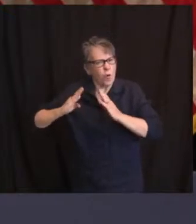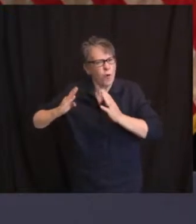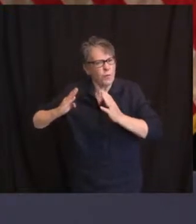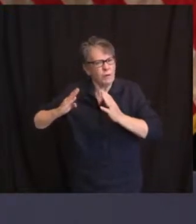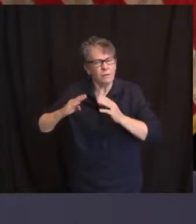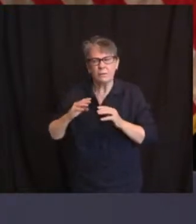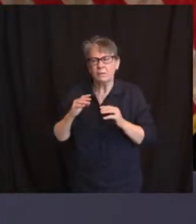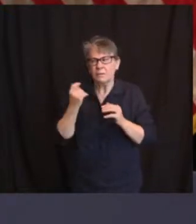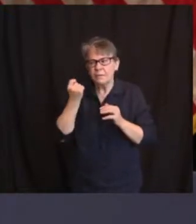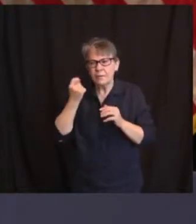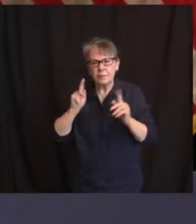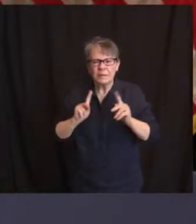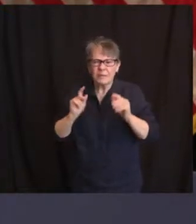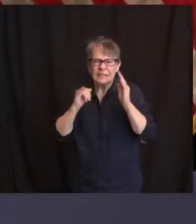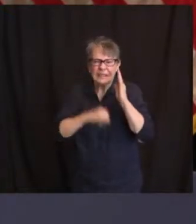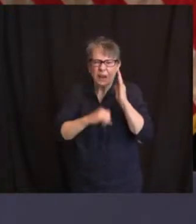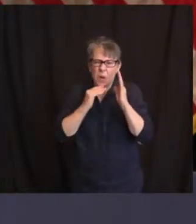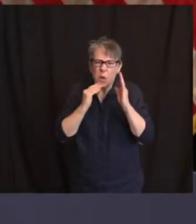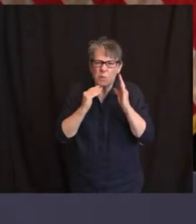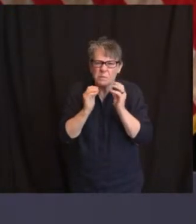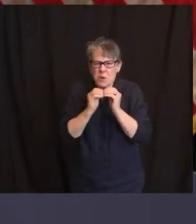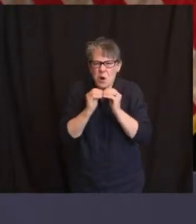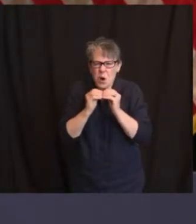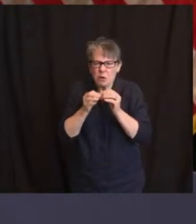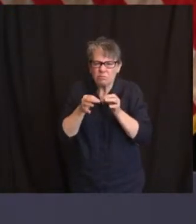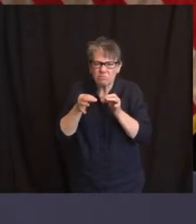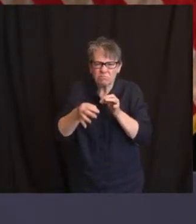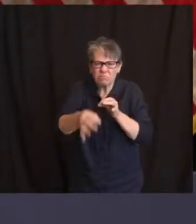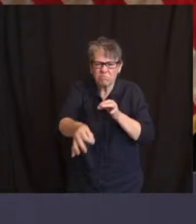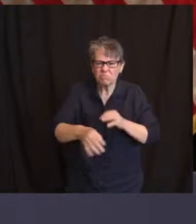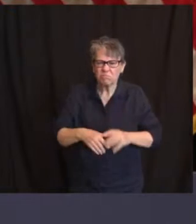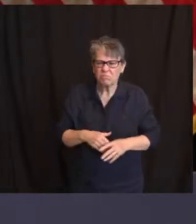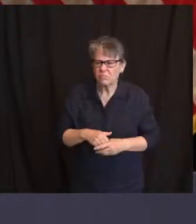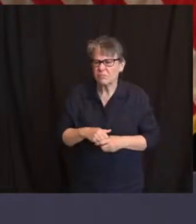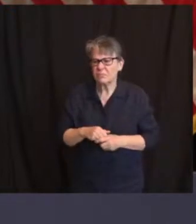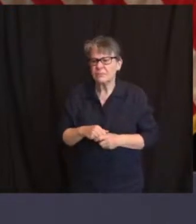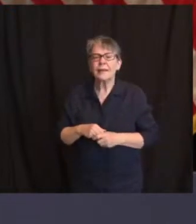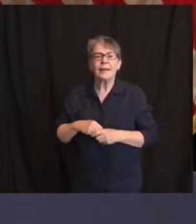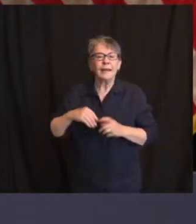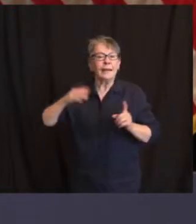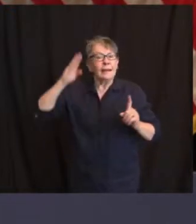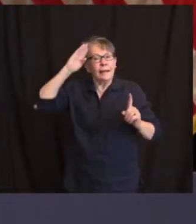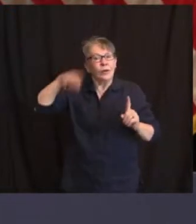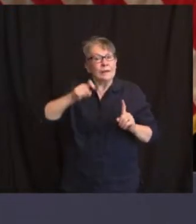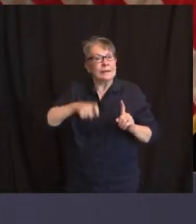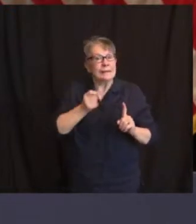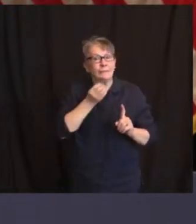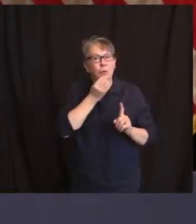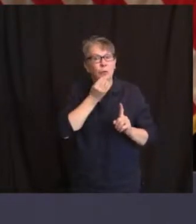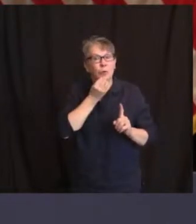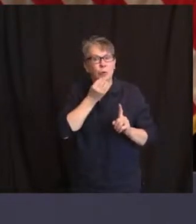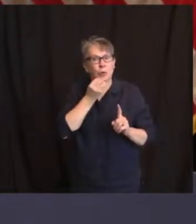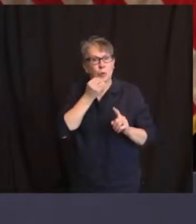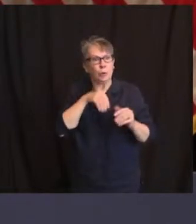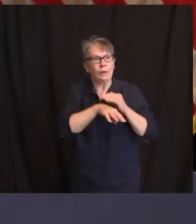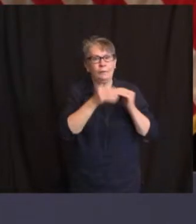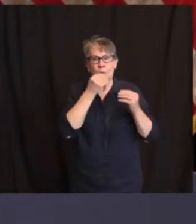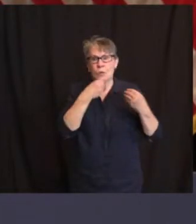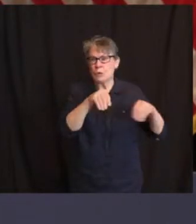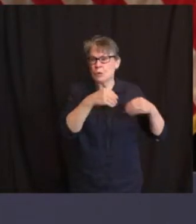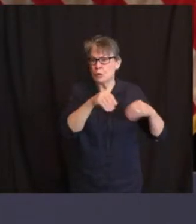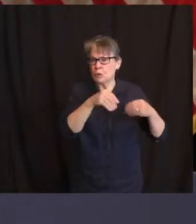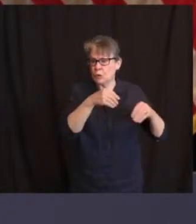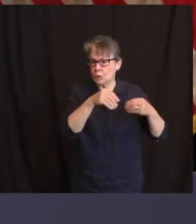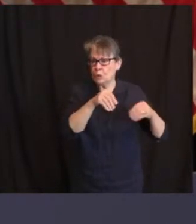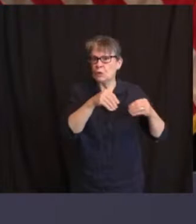go to the pharmacy. So there's certain obvious exceptions from day one that are essential, and we